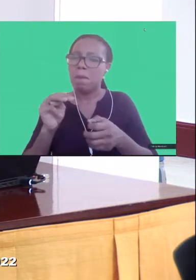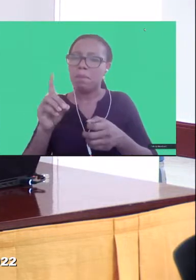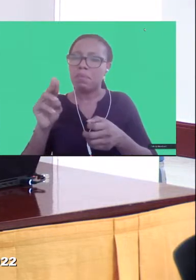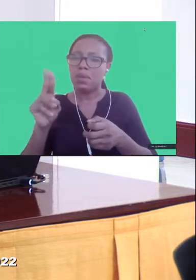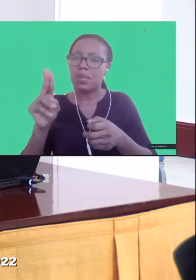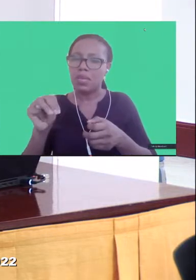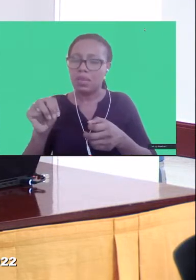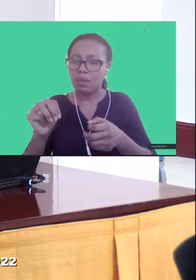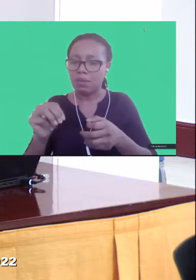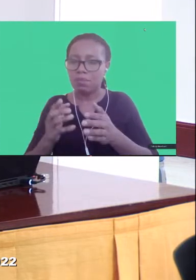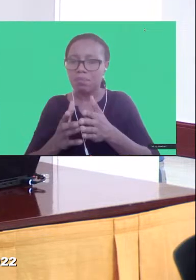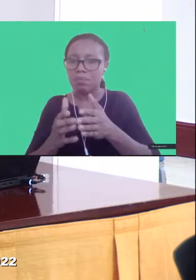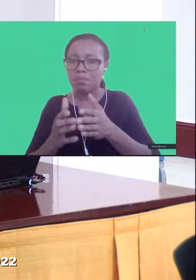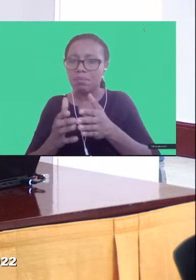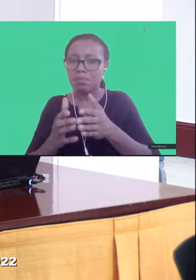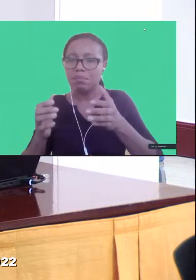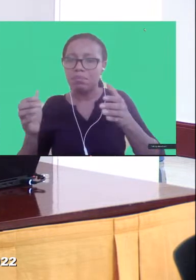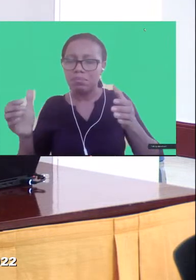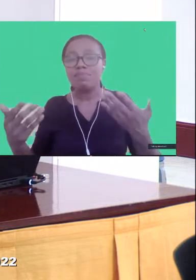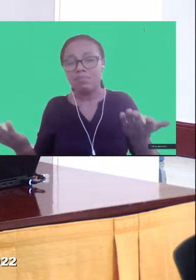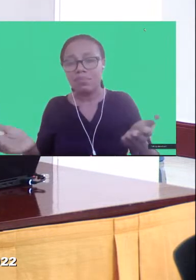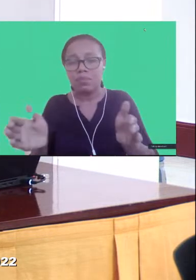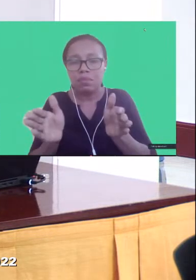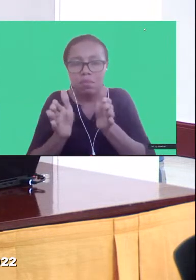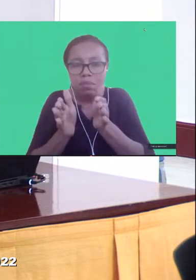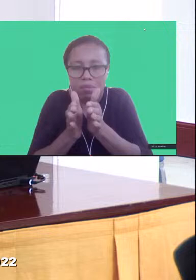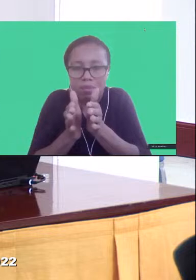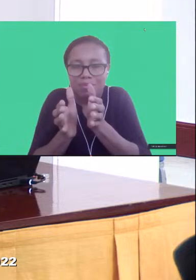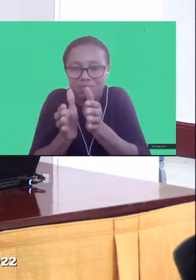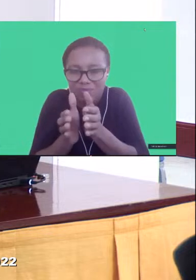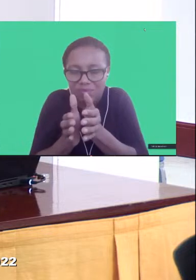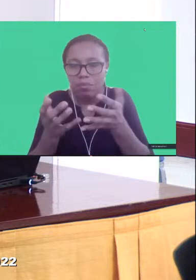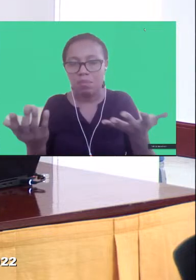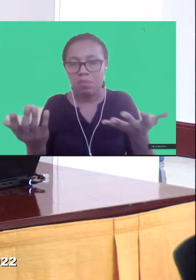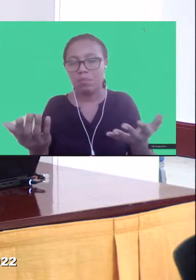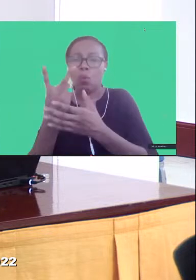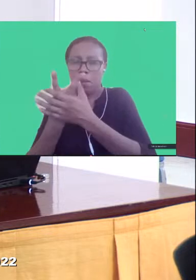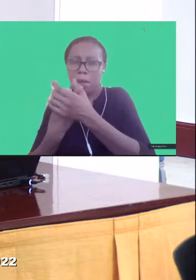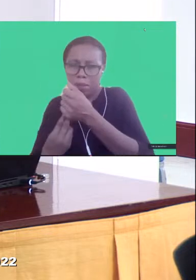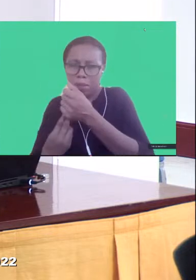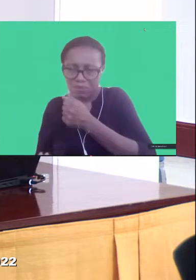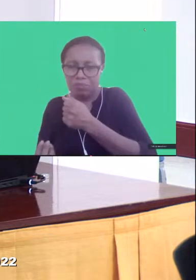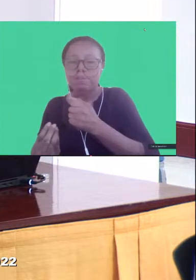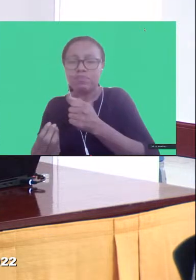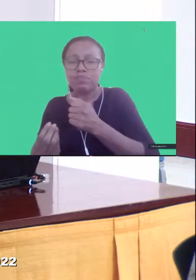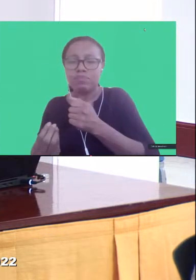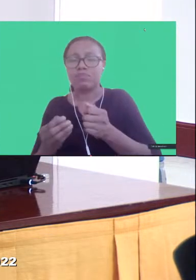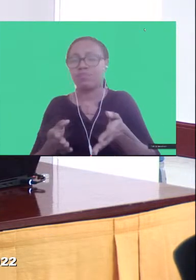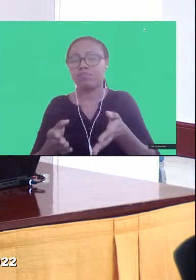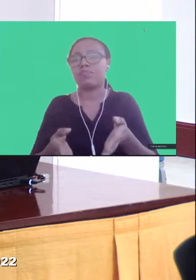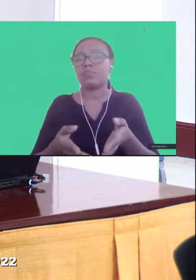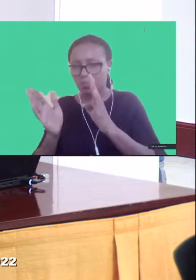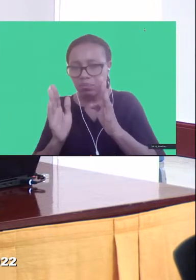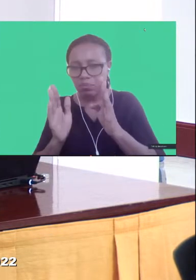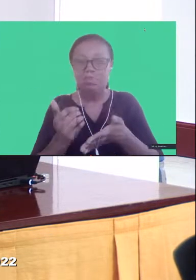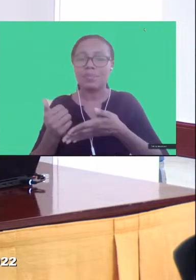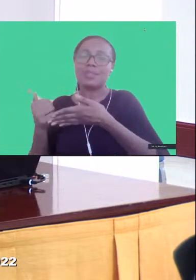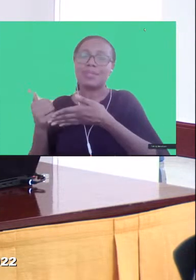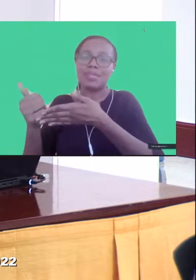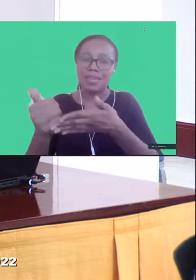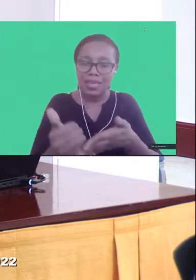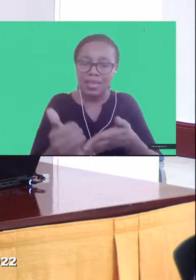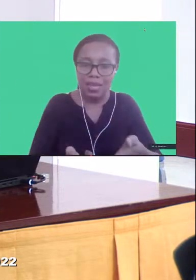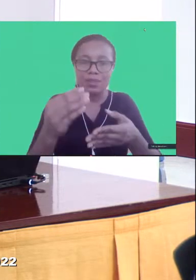support both entities with respect to getting the word out there and assisting those small and medium-sized businesses to actually come